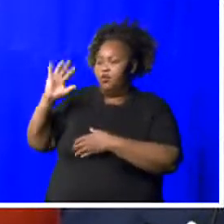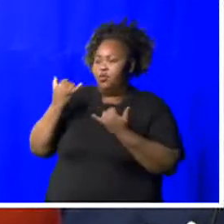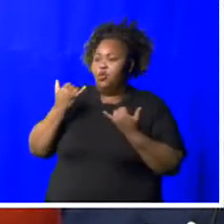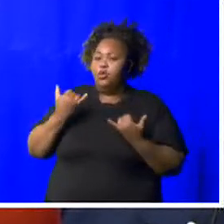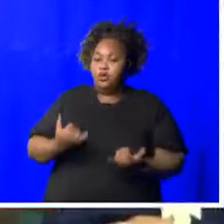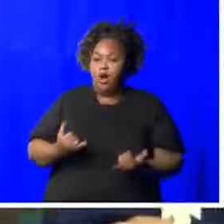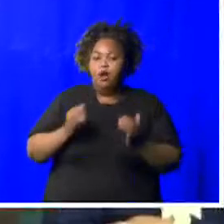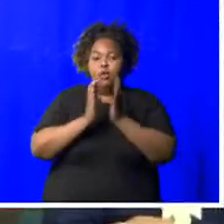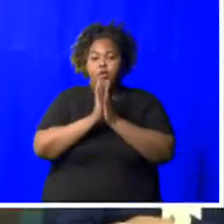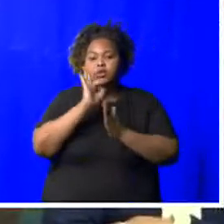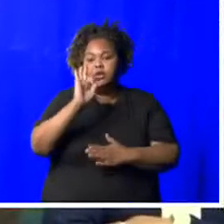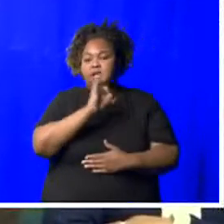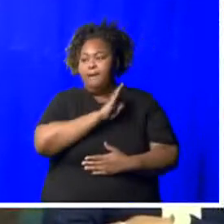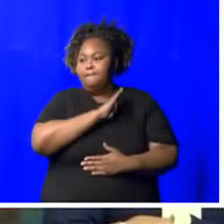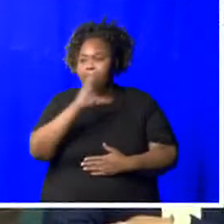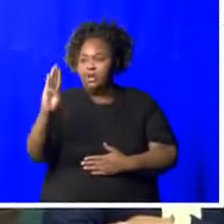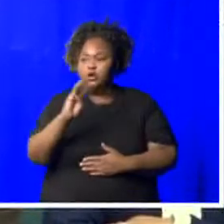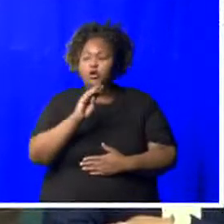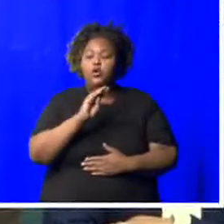emalangeni.